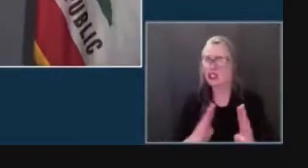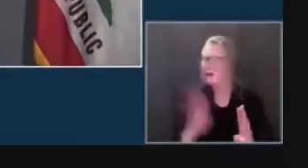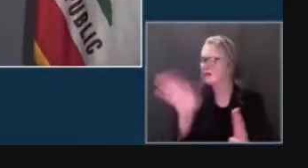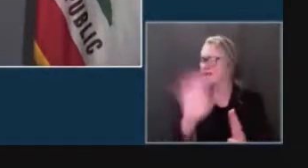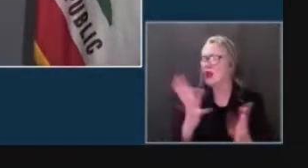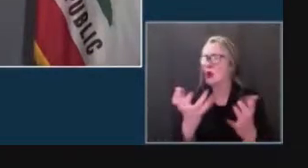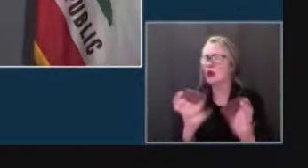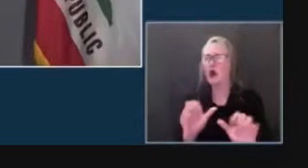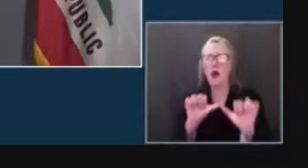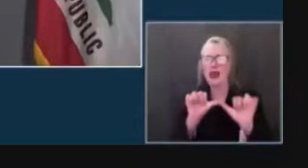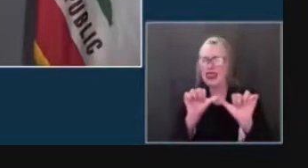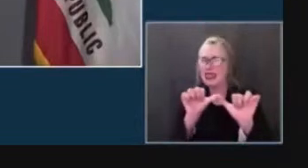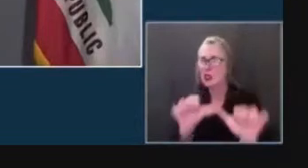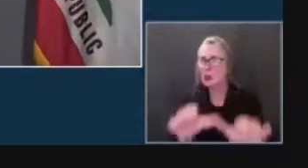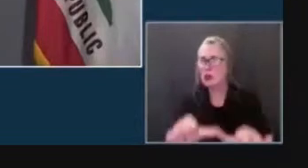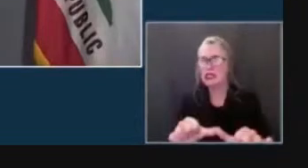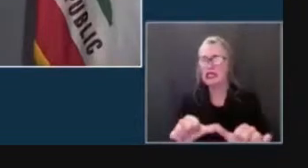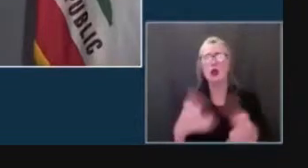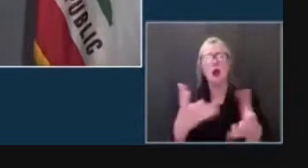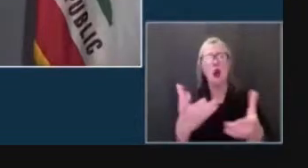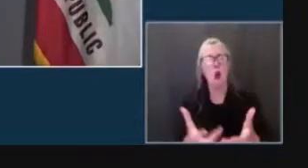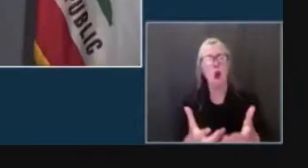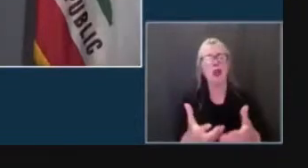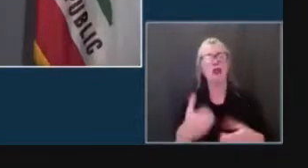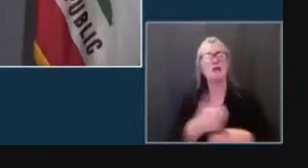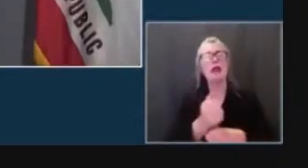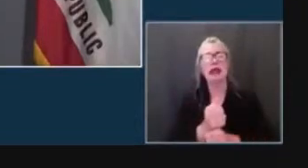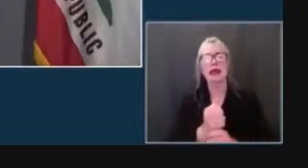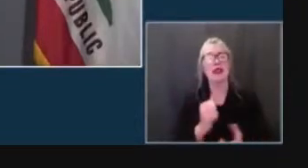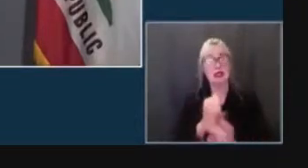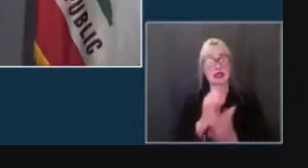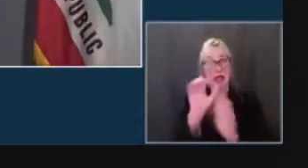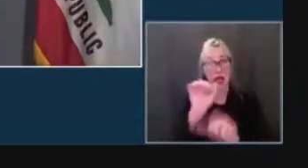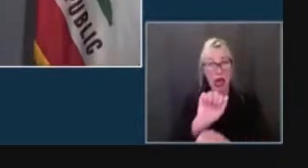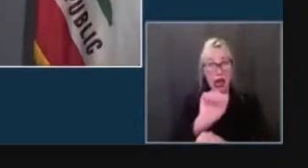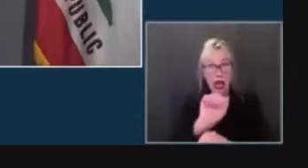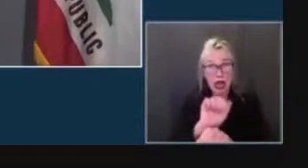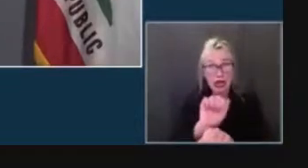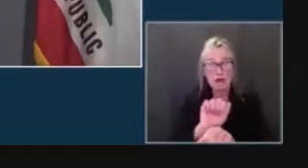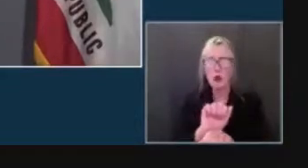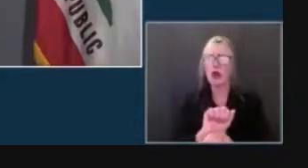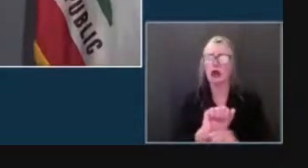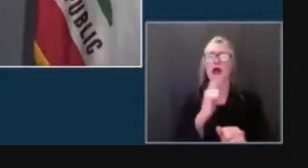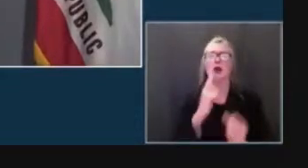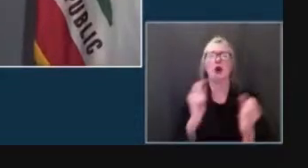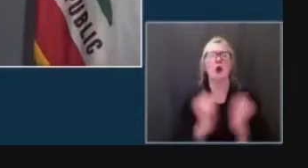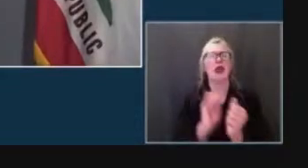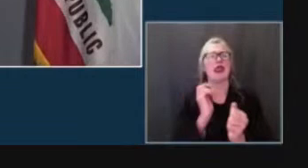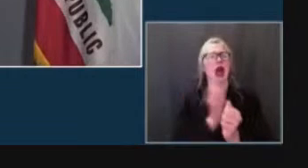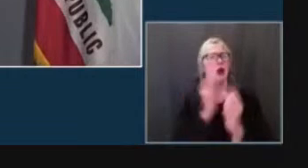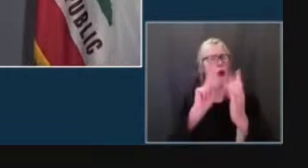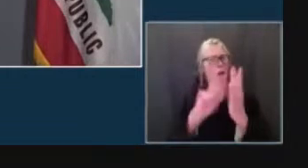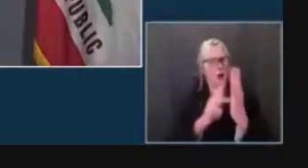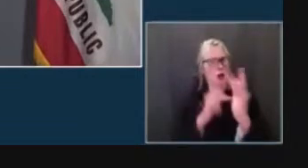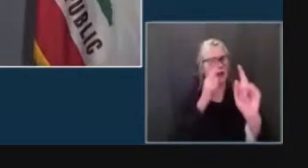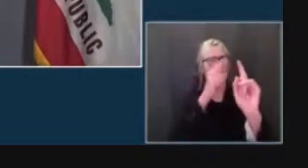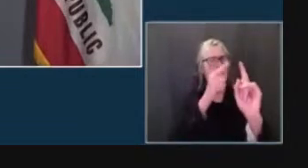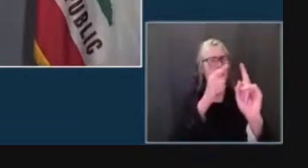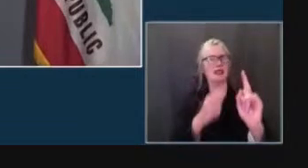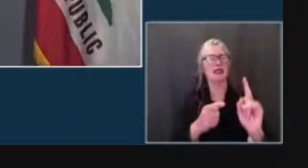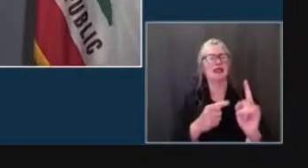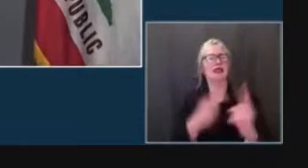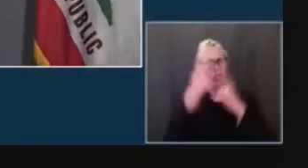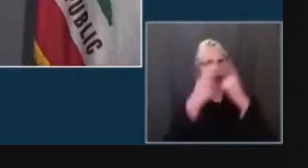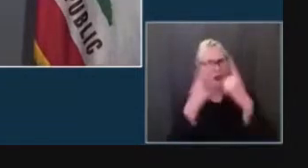do, willingly, intentionally, and thoughtfully. What we want is high quality public education for every student